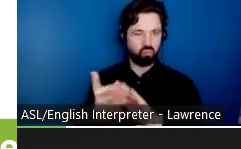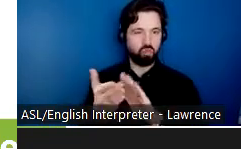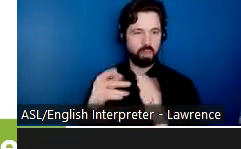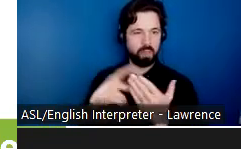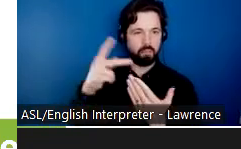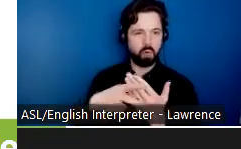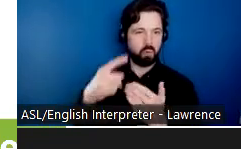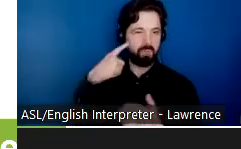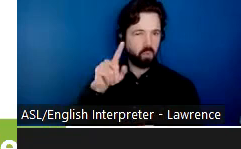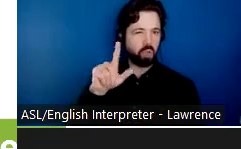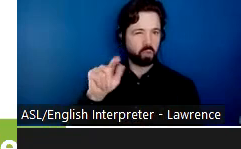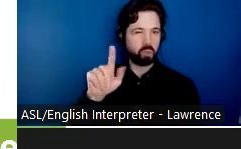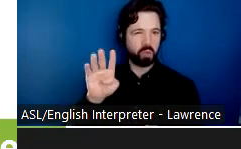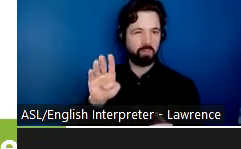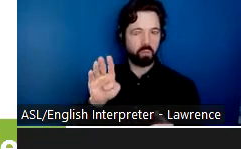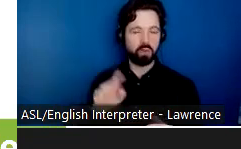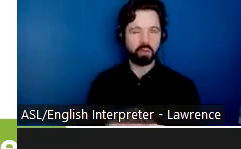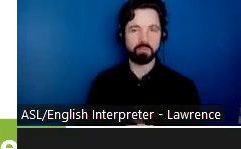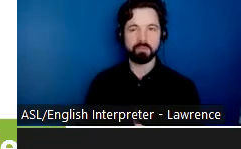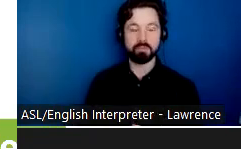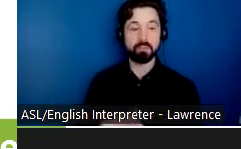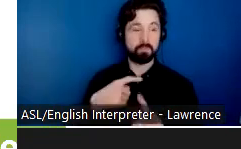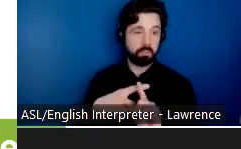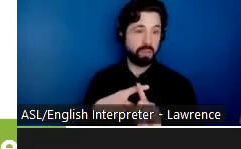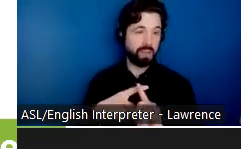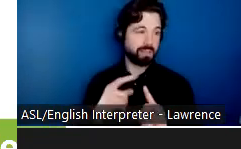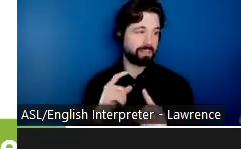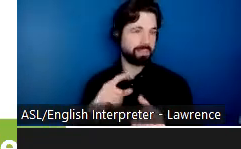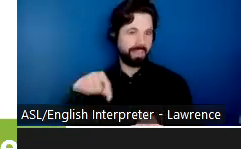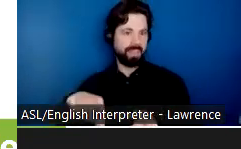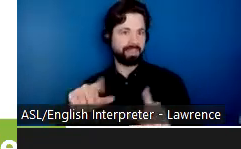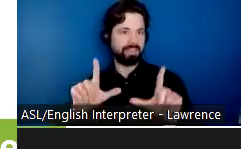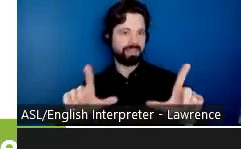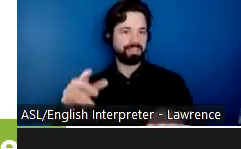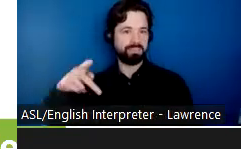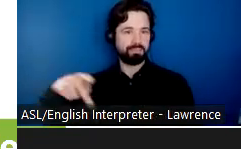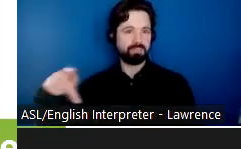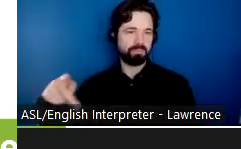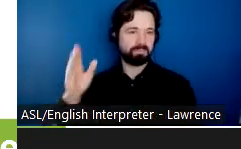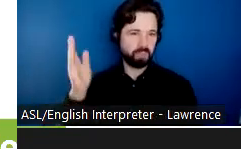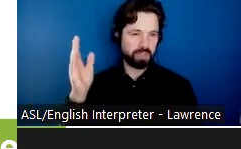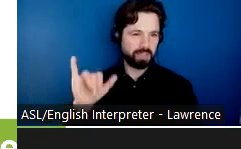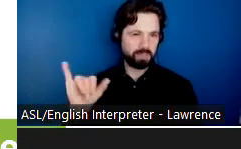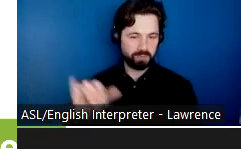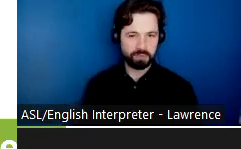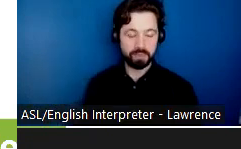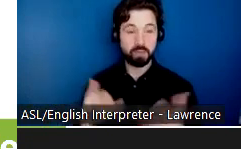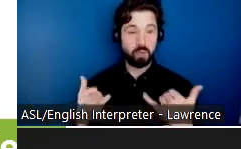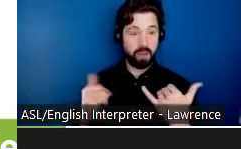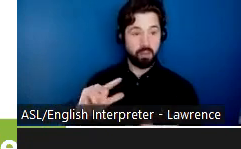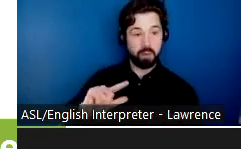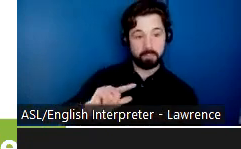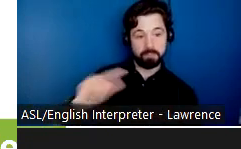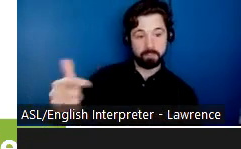also includes much of the information we will cover today. So as of now, I'll go ahead and turn it over to